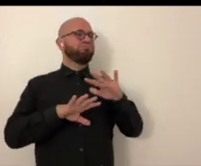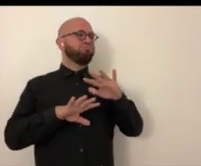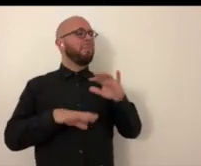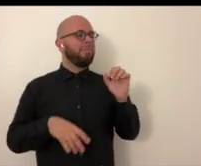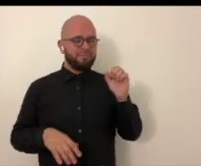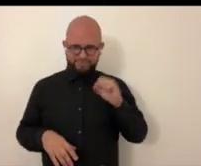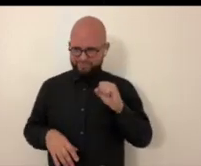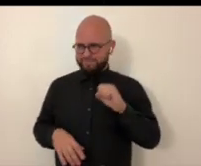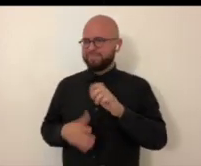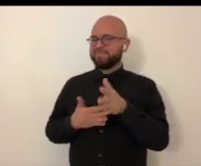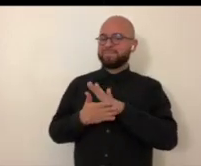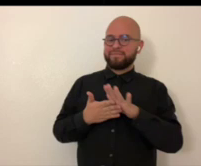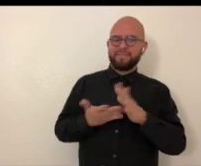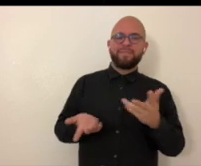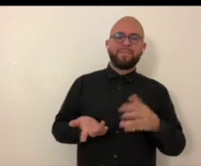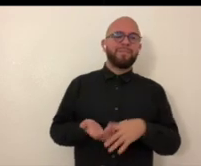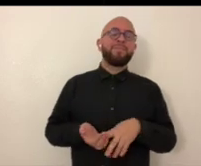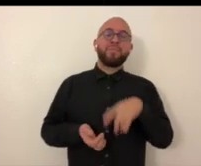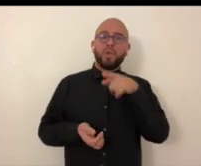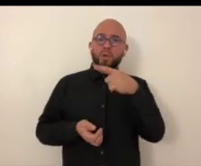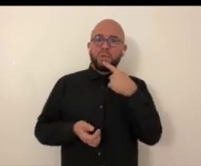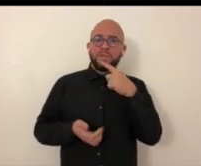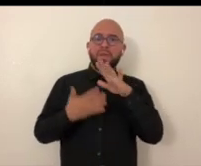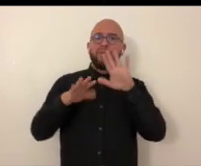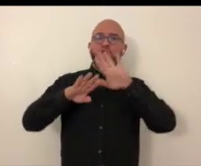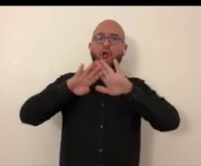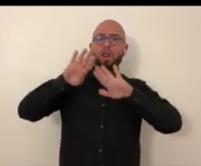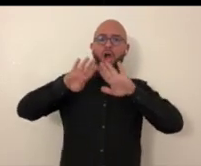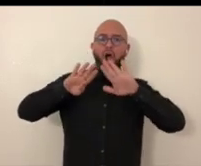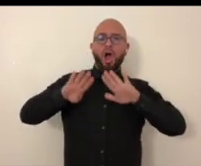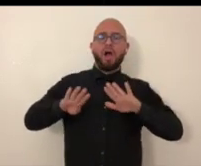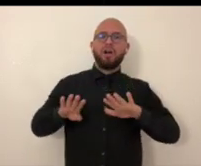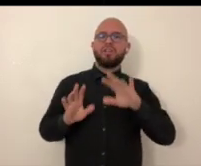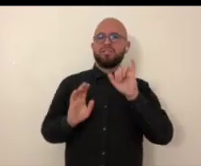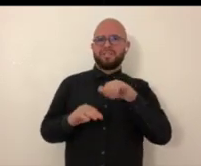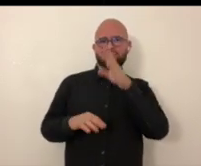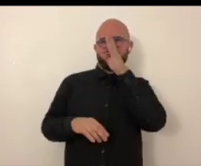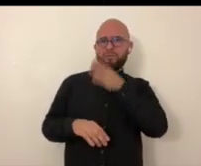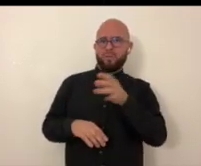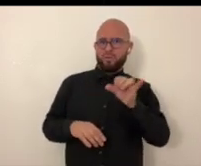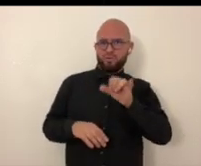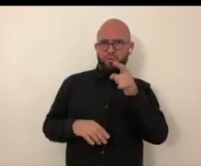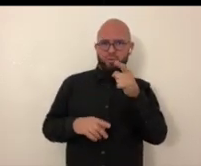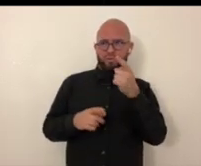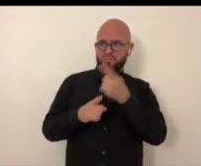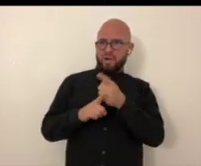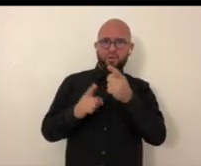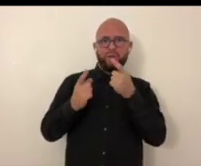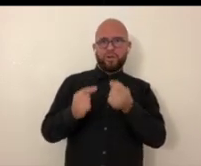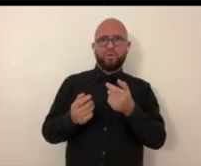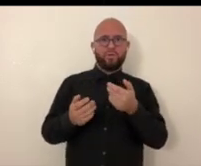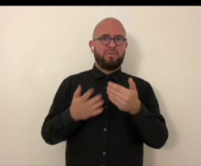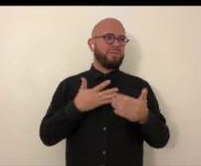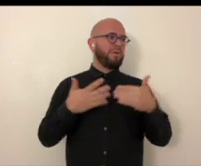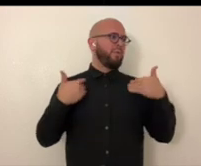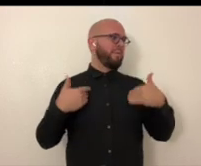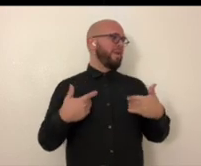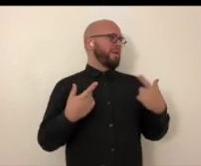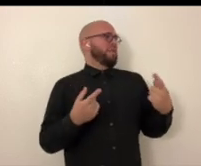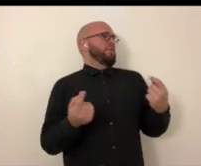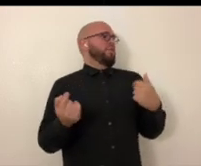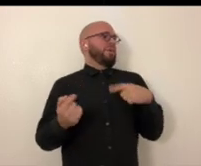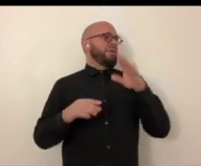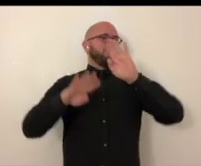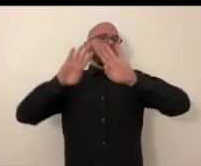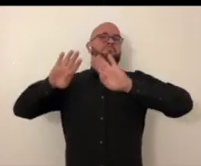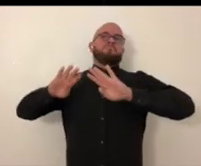floating off of it. Yes. Nice. You were saying that the collage was also a pretty